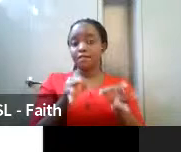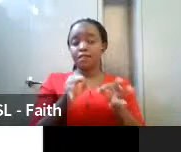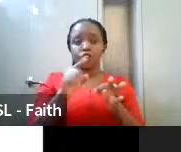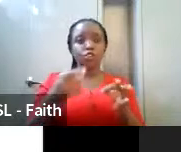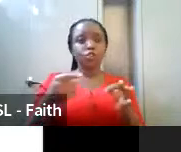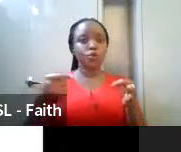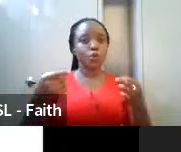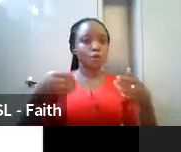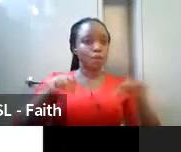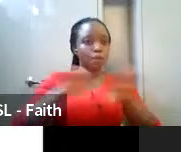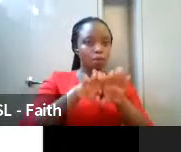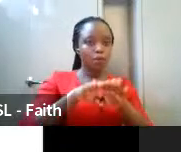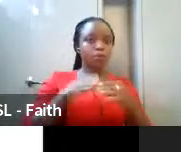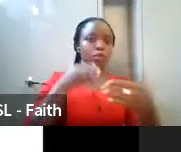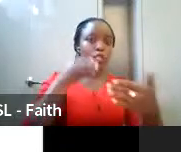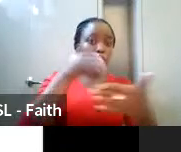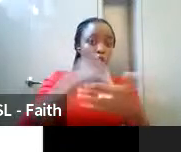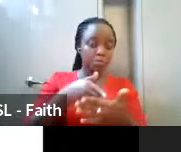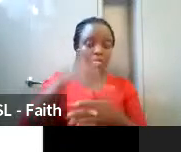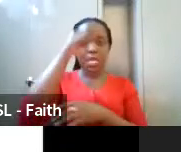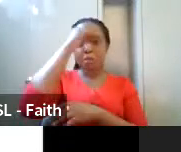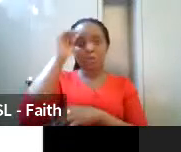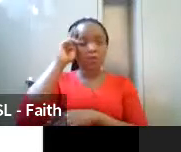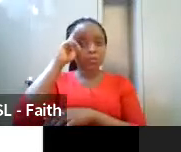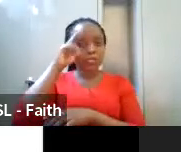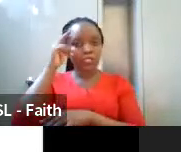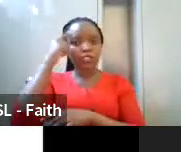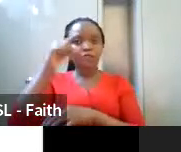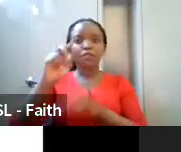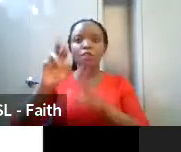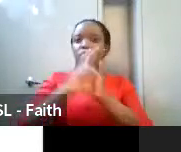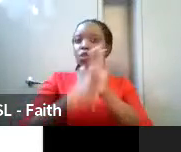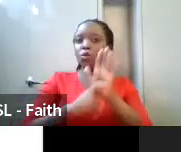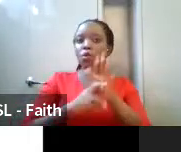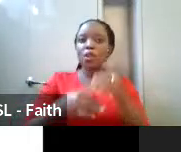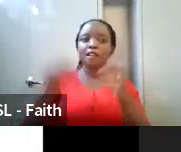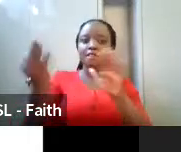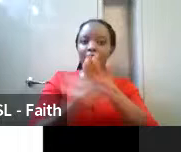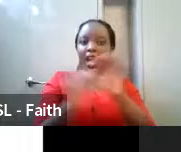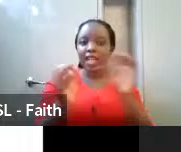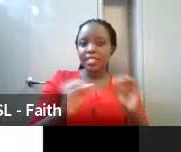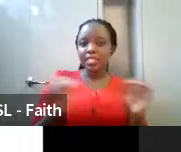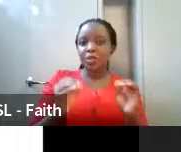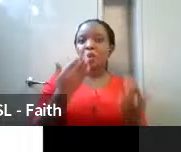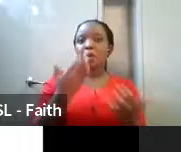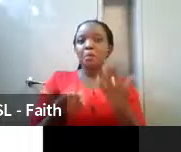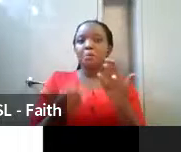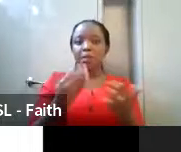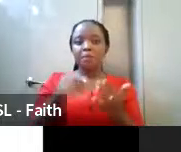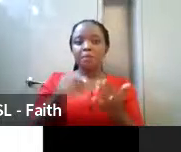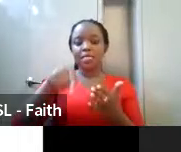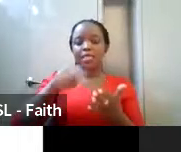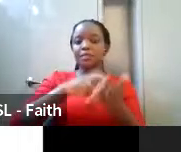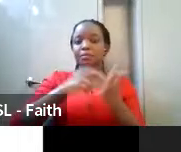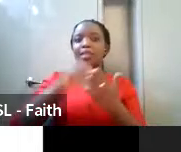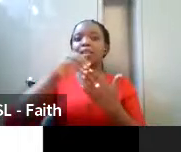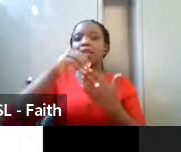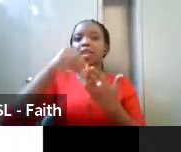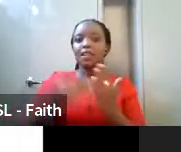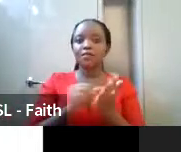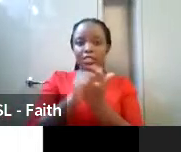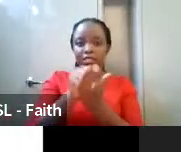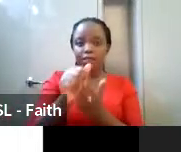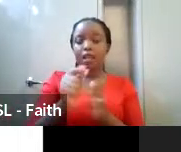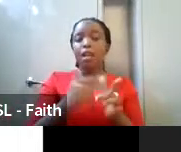because of purposes or because of reasons for compliance, maybe compliance, in this case invoicing compliance,